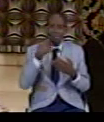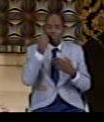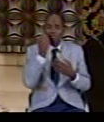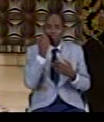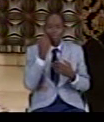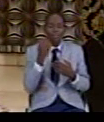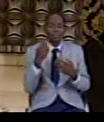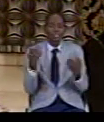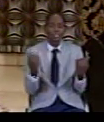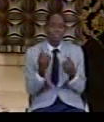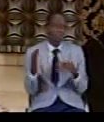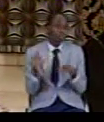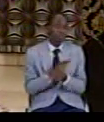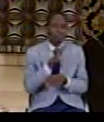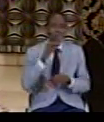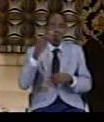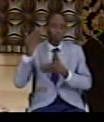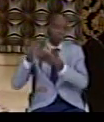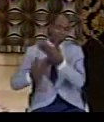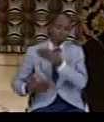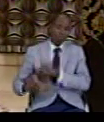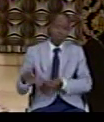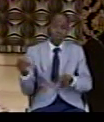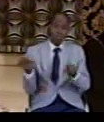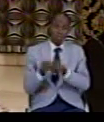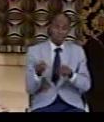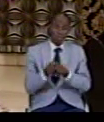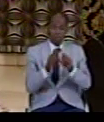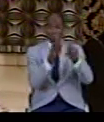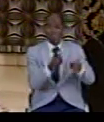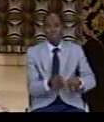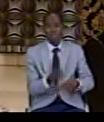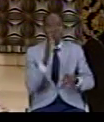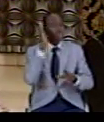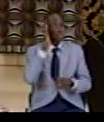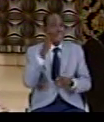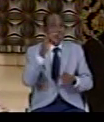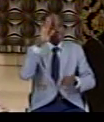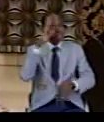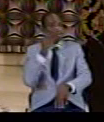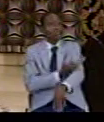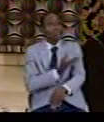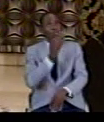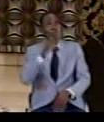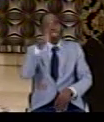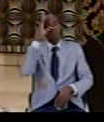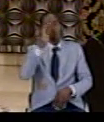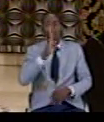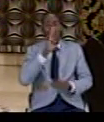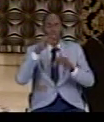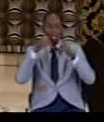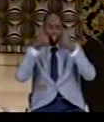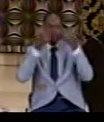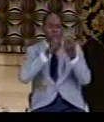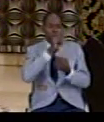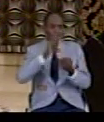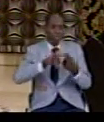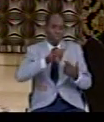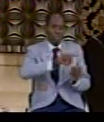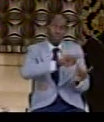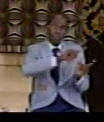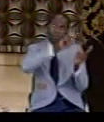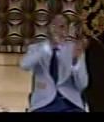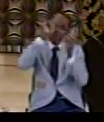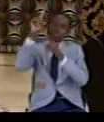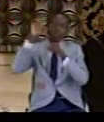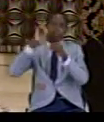generation, of him also shall the Son of Man be ashamed when he cometh in the